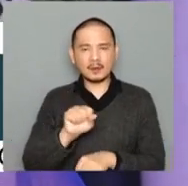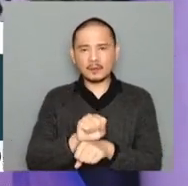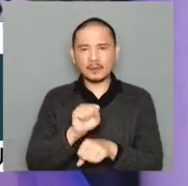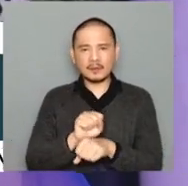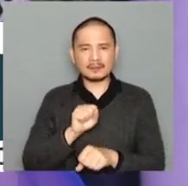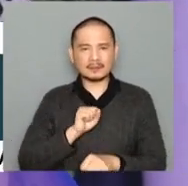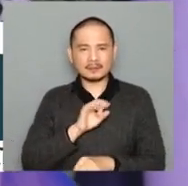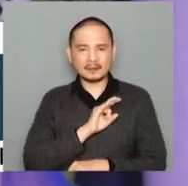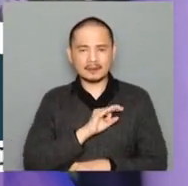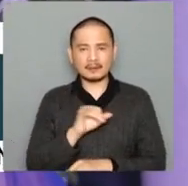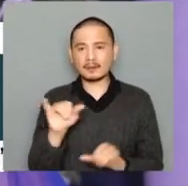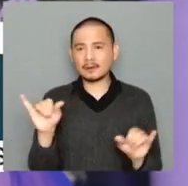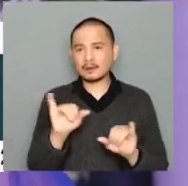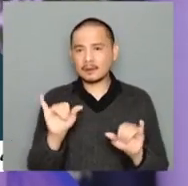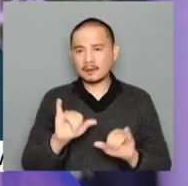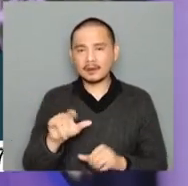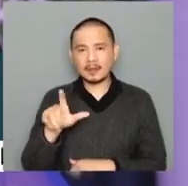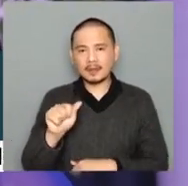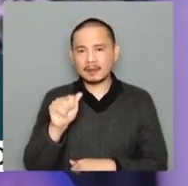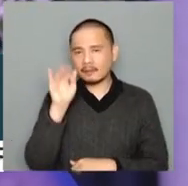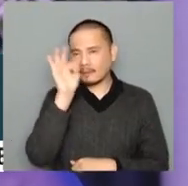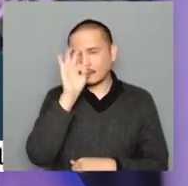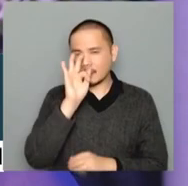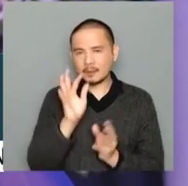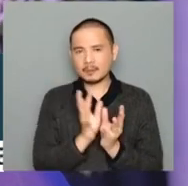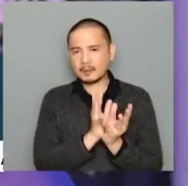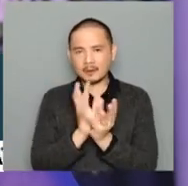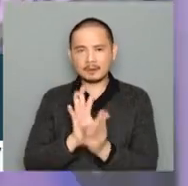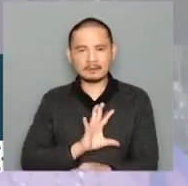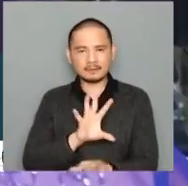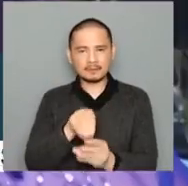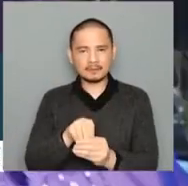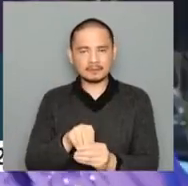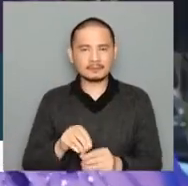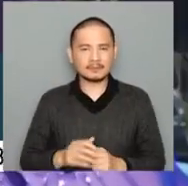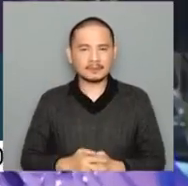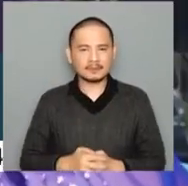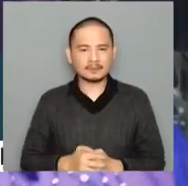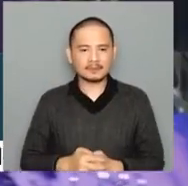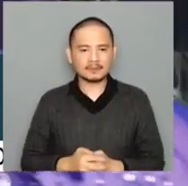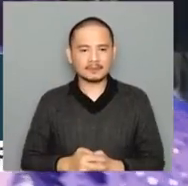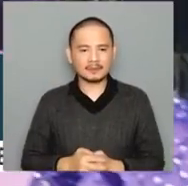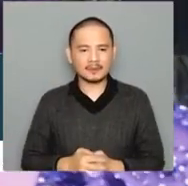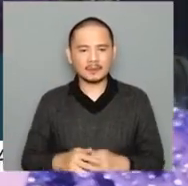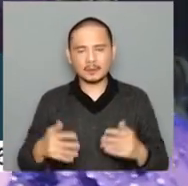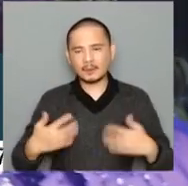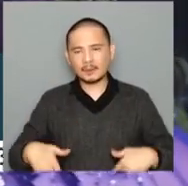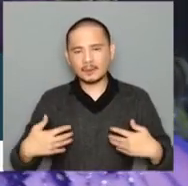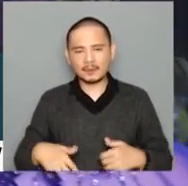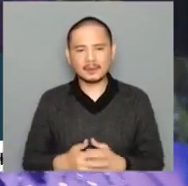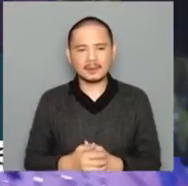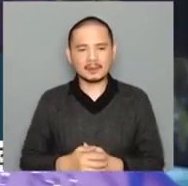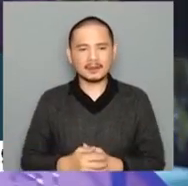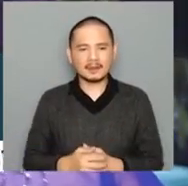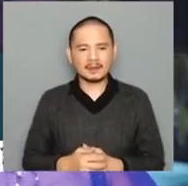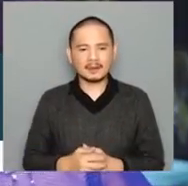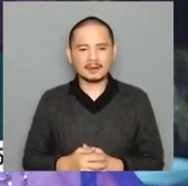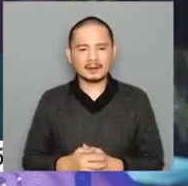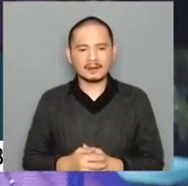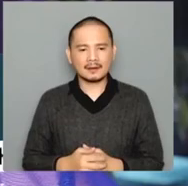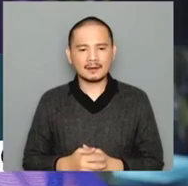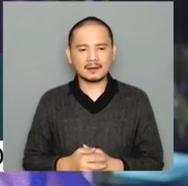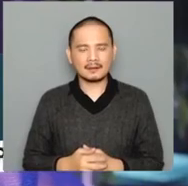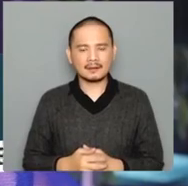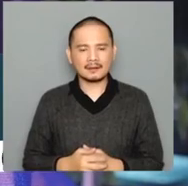part of the Los Angeles Filipino Association of City Employees. La Face has showed us resilience because even